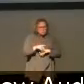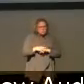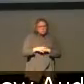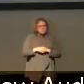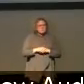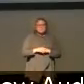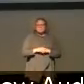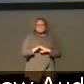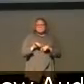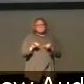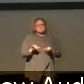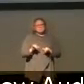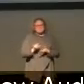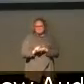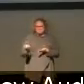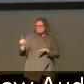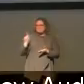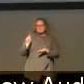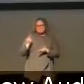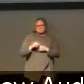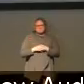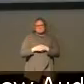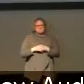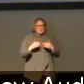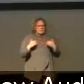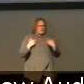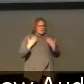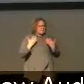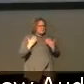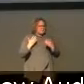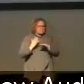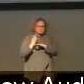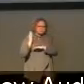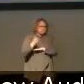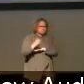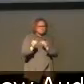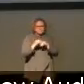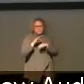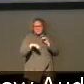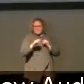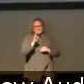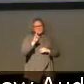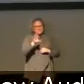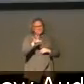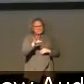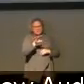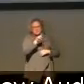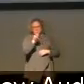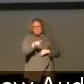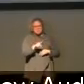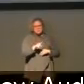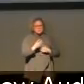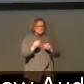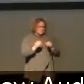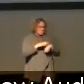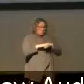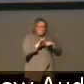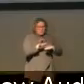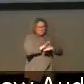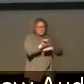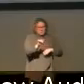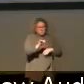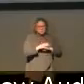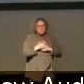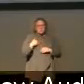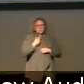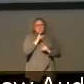week, I have well over 75 questions here and more on the computer. So what we will do is go